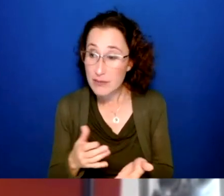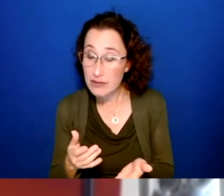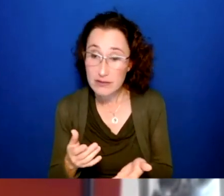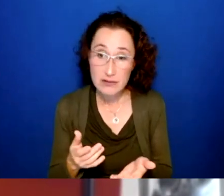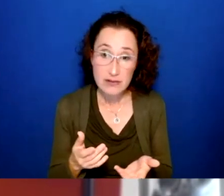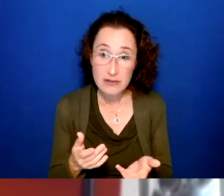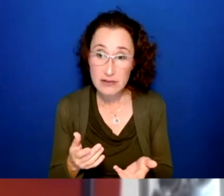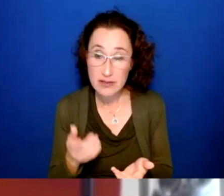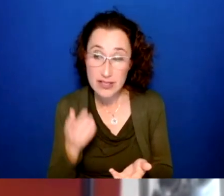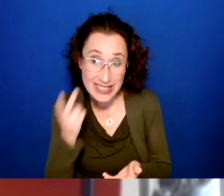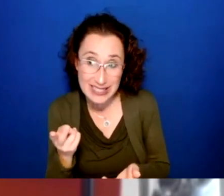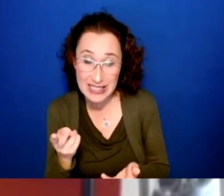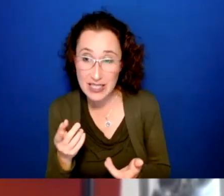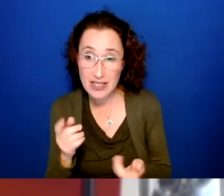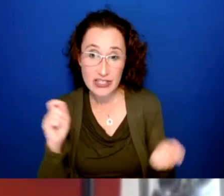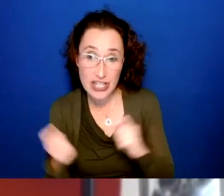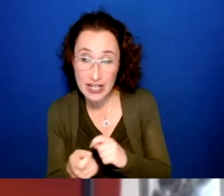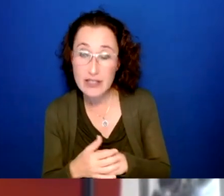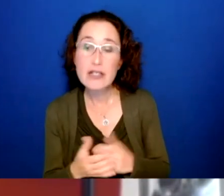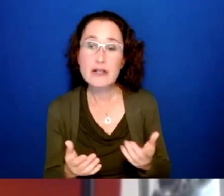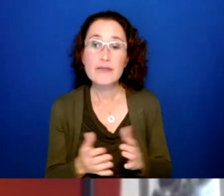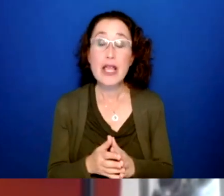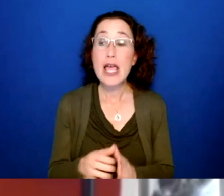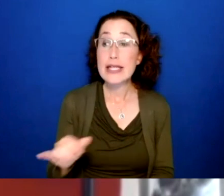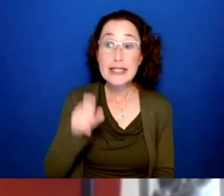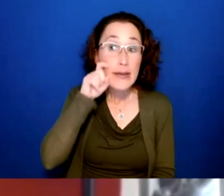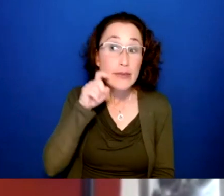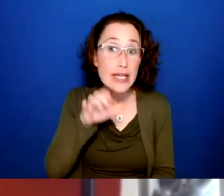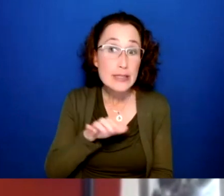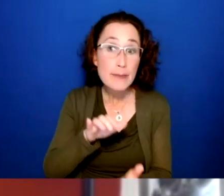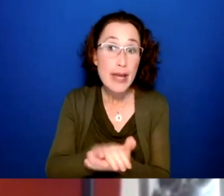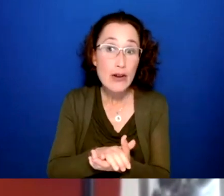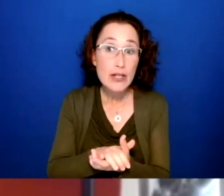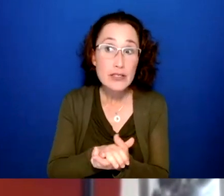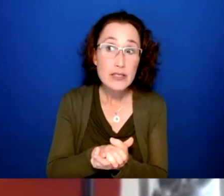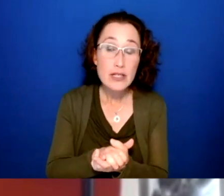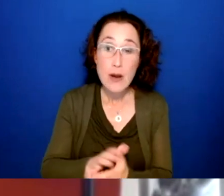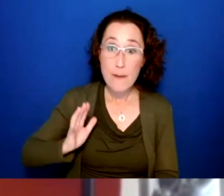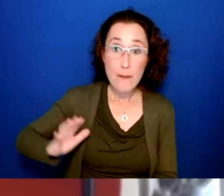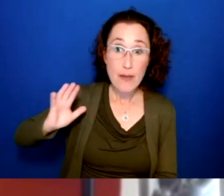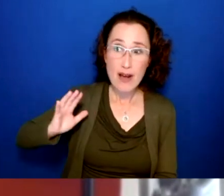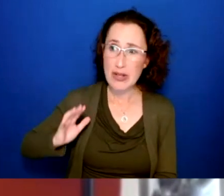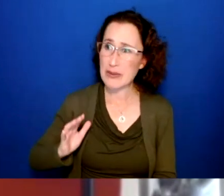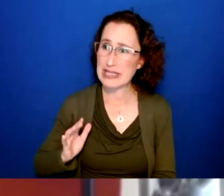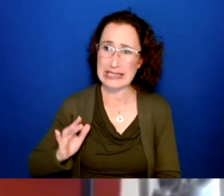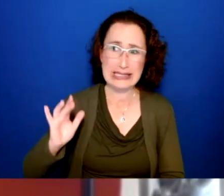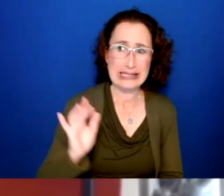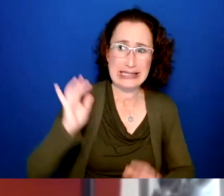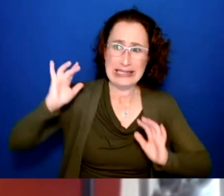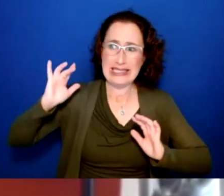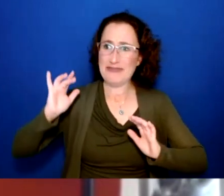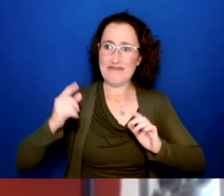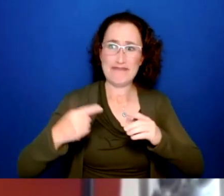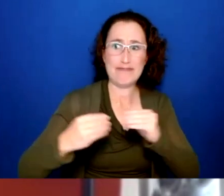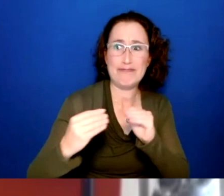as astonishing as it seems, like, same-sex marriage used to be this really molten hot wedge issue that